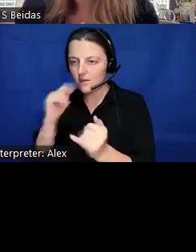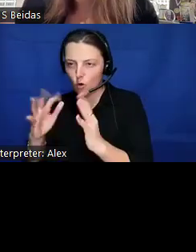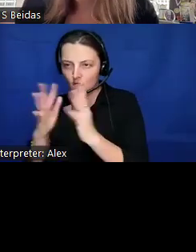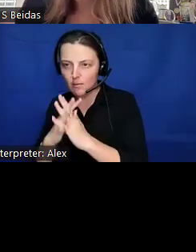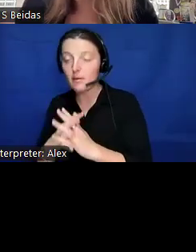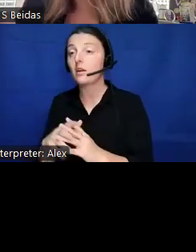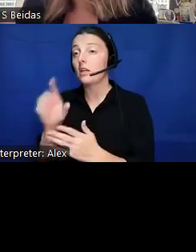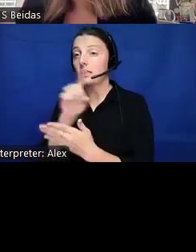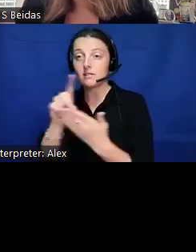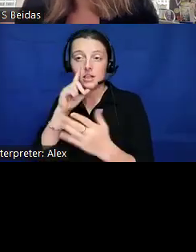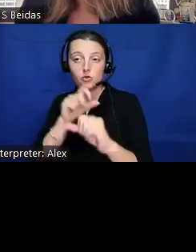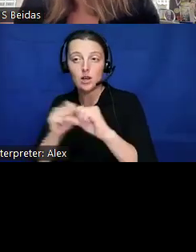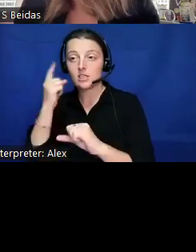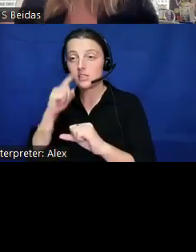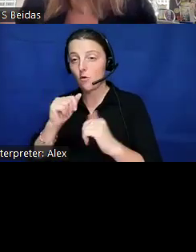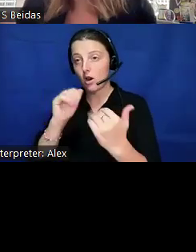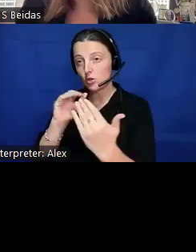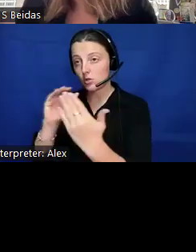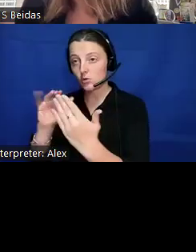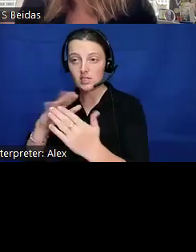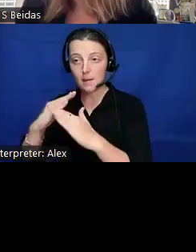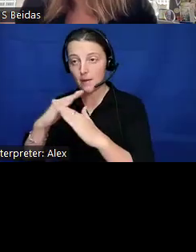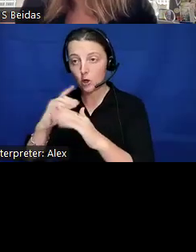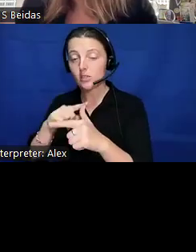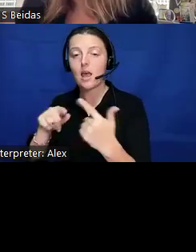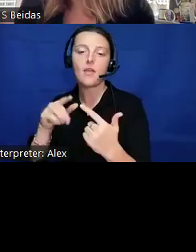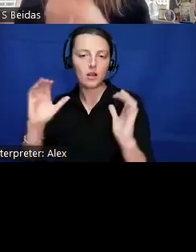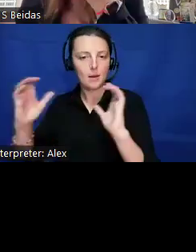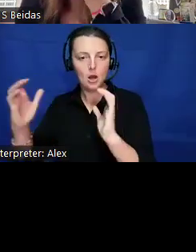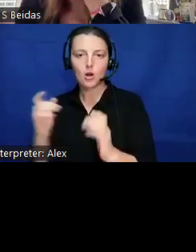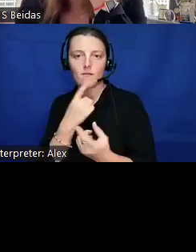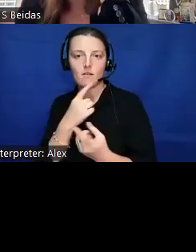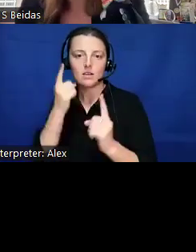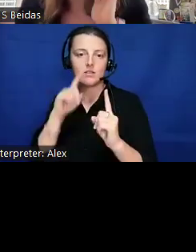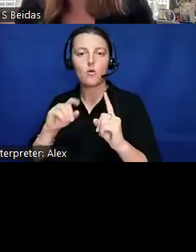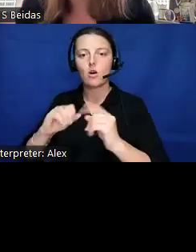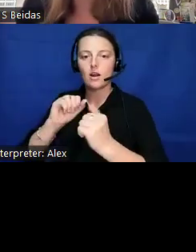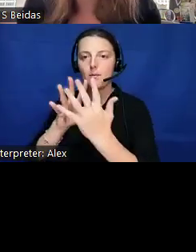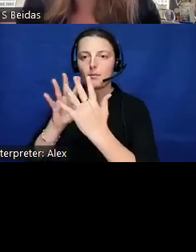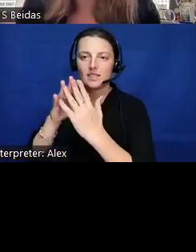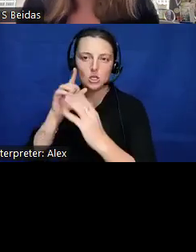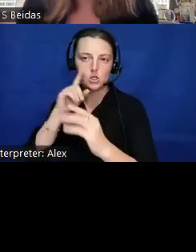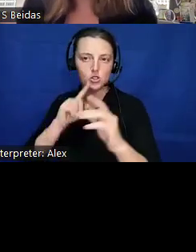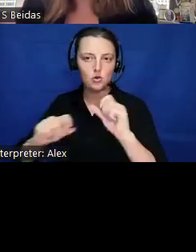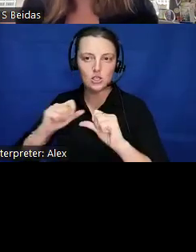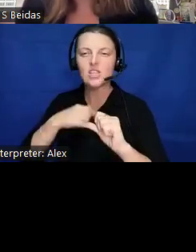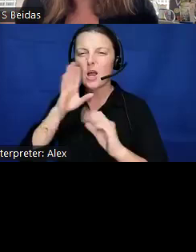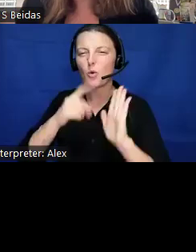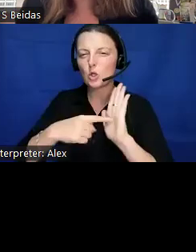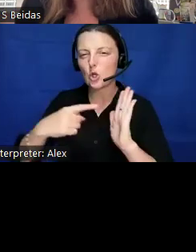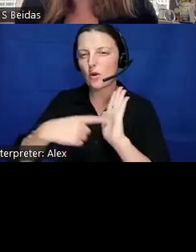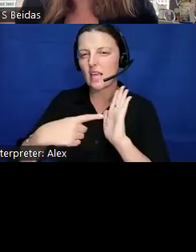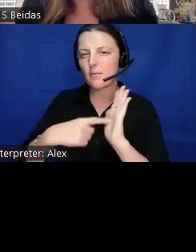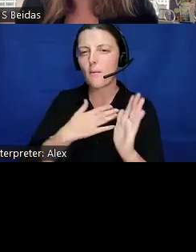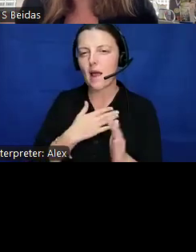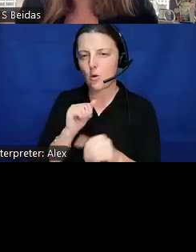to address those barriers and facilitators, and then do comparative effectiveness of those implementation strategies. And I'll show you some examples from our work